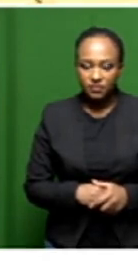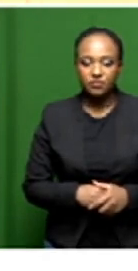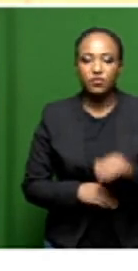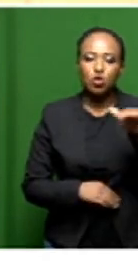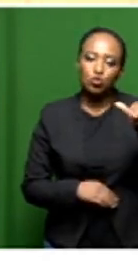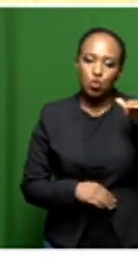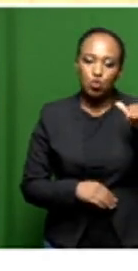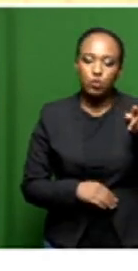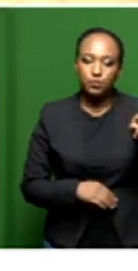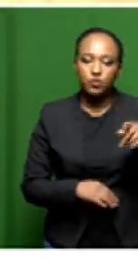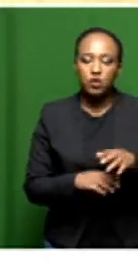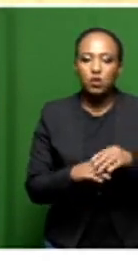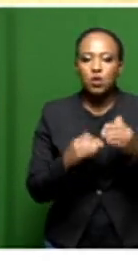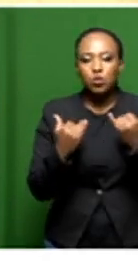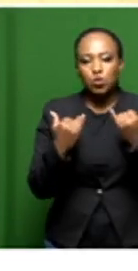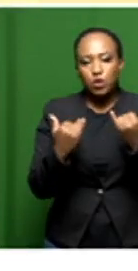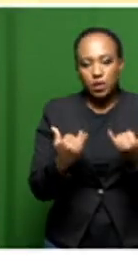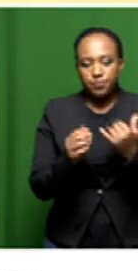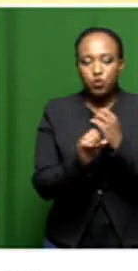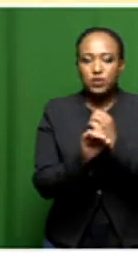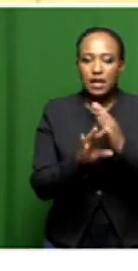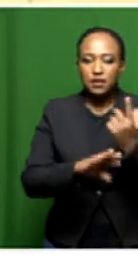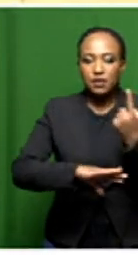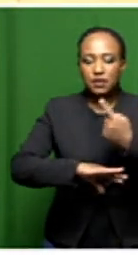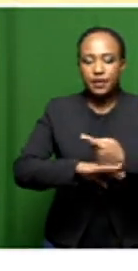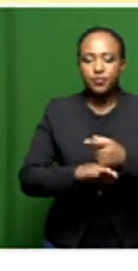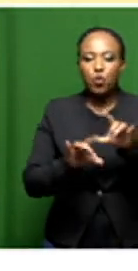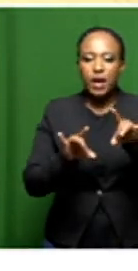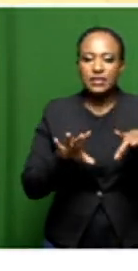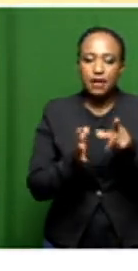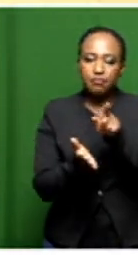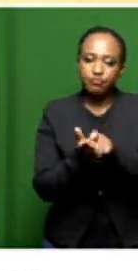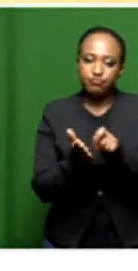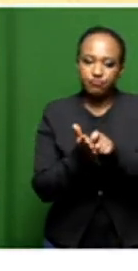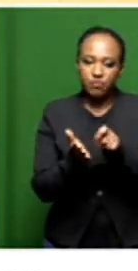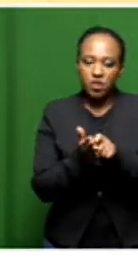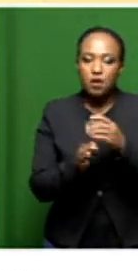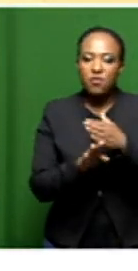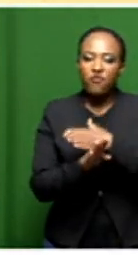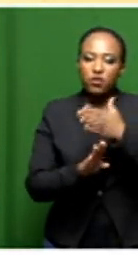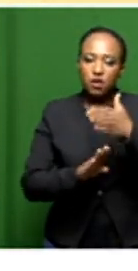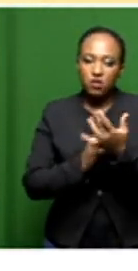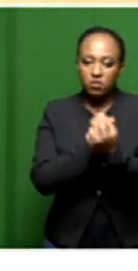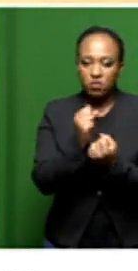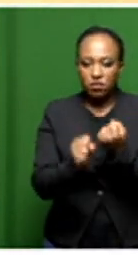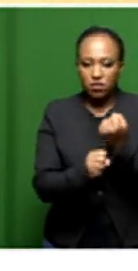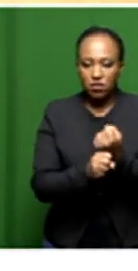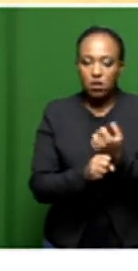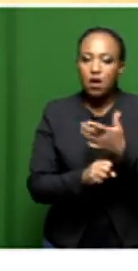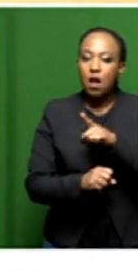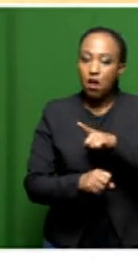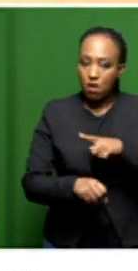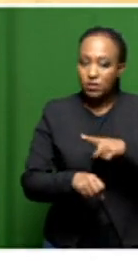Namhlanje ke usuku lokuqala lapha abafundi bamatikuletsheni khona bevala izivivinyo zabo zokugcina noma zokuphela konyaka. Sekube yibanga